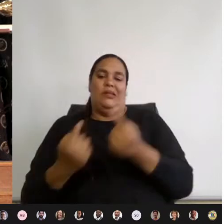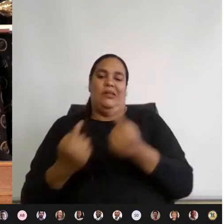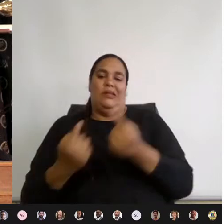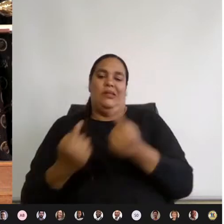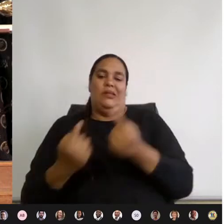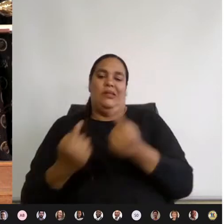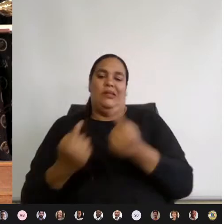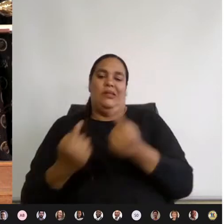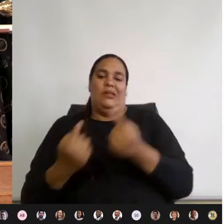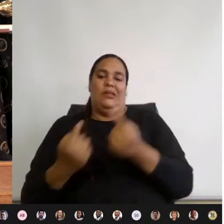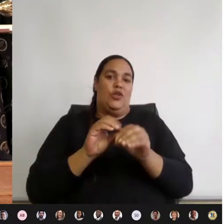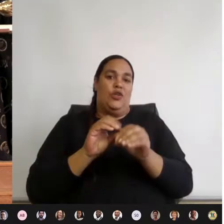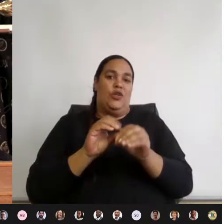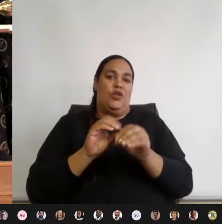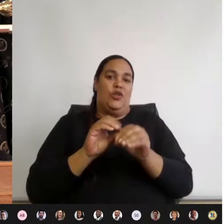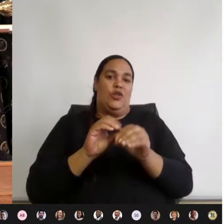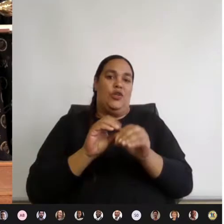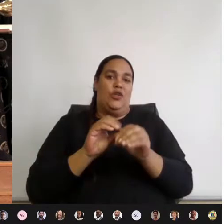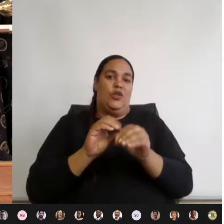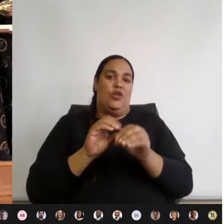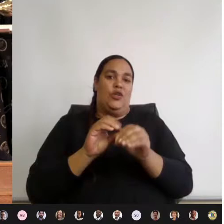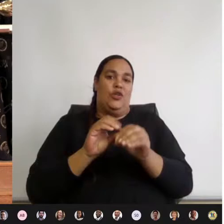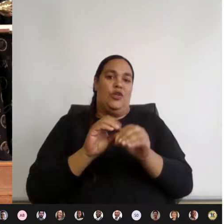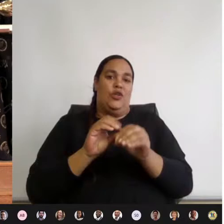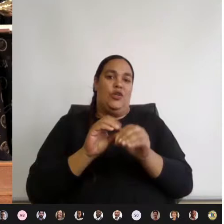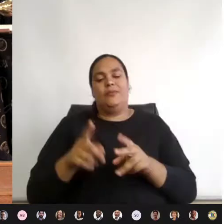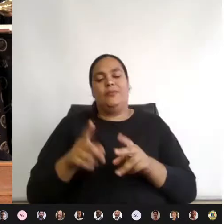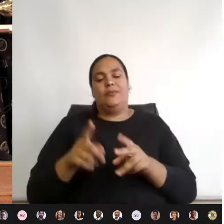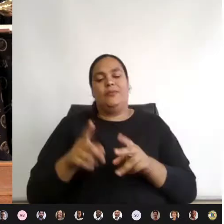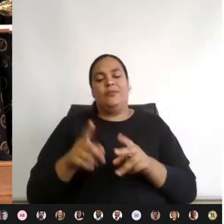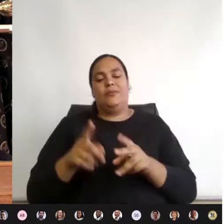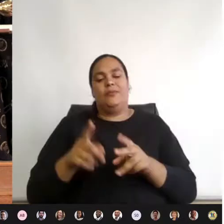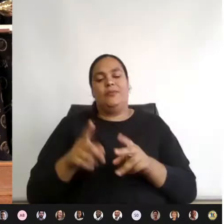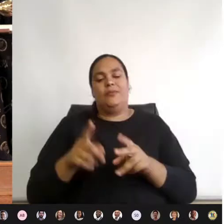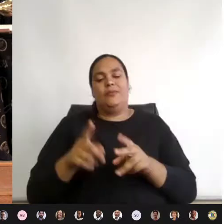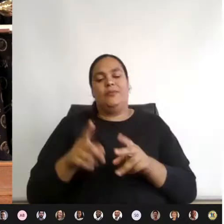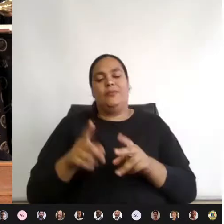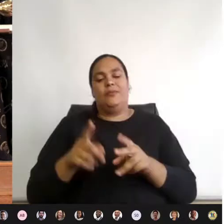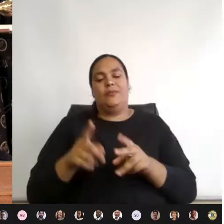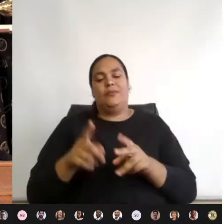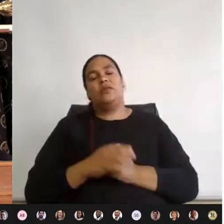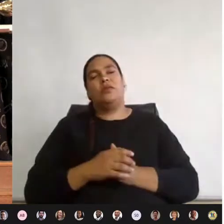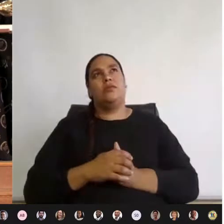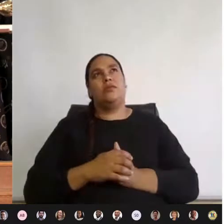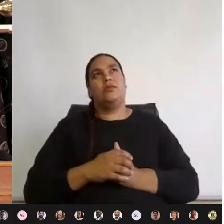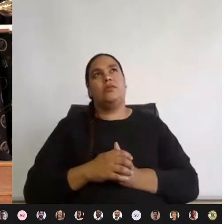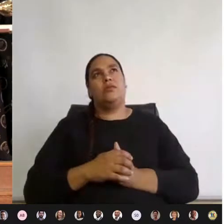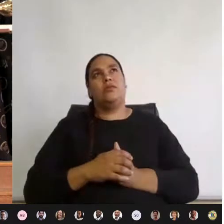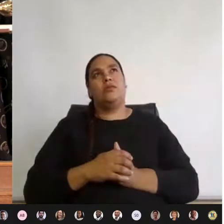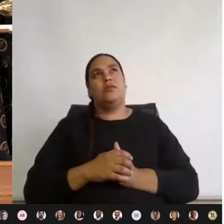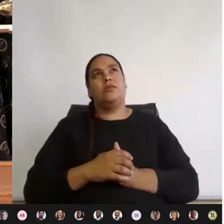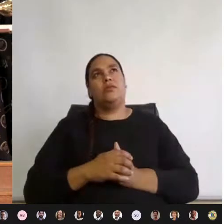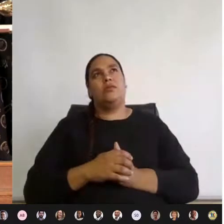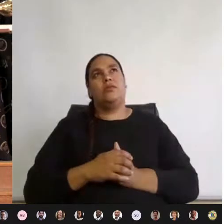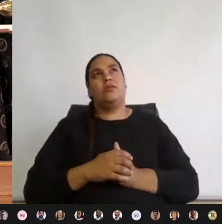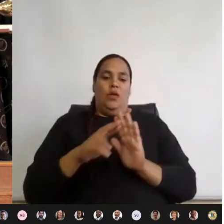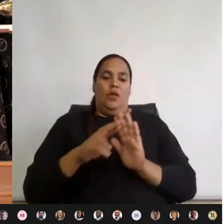we support every single part of it. I think you also spent a bit of time talking about the regulations that we're going to change around